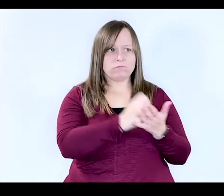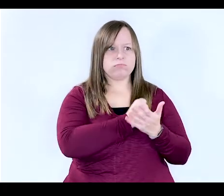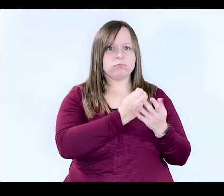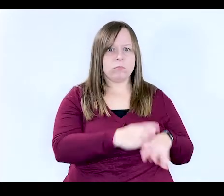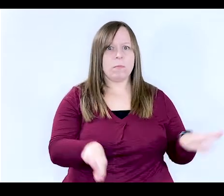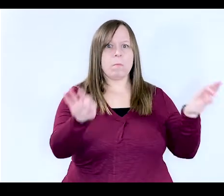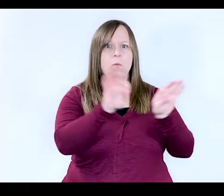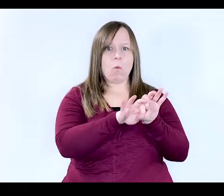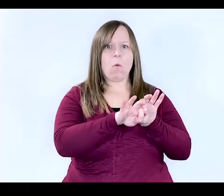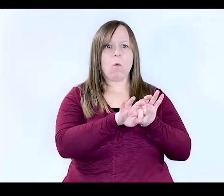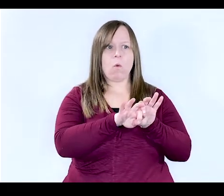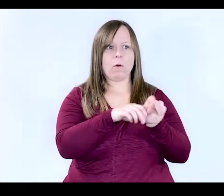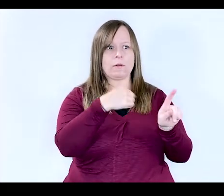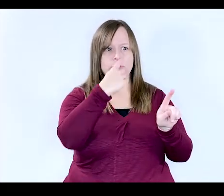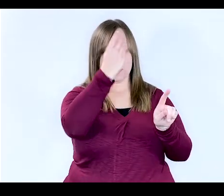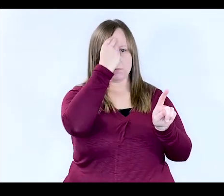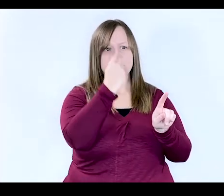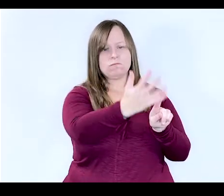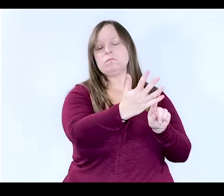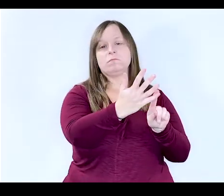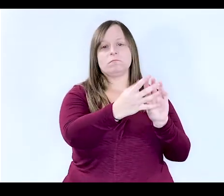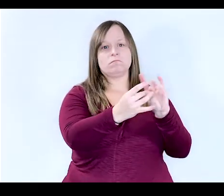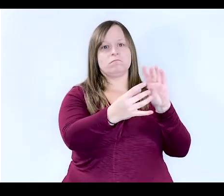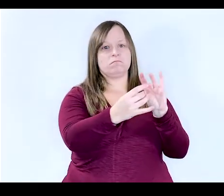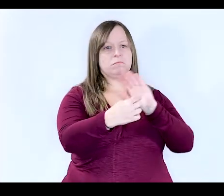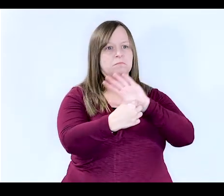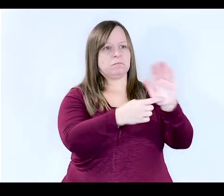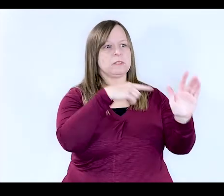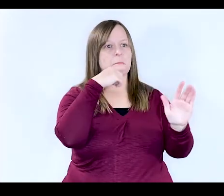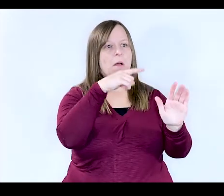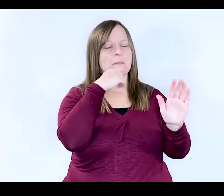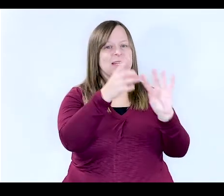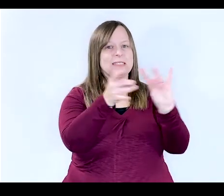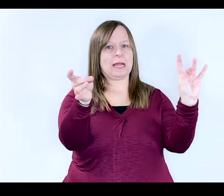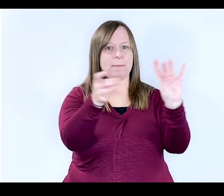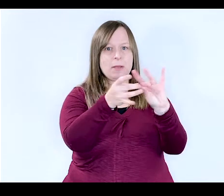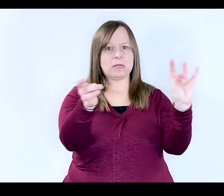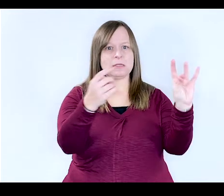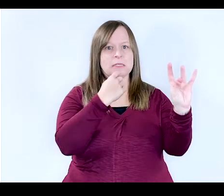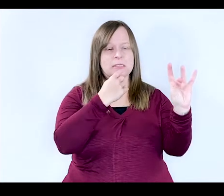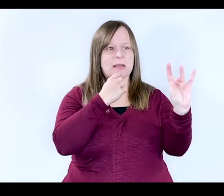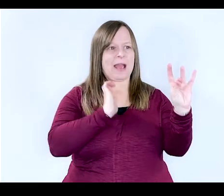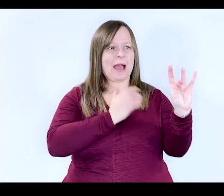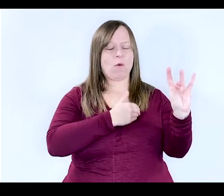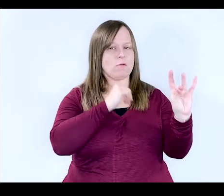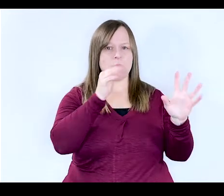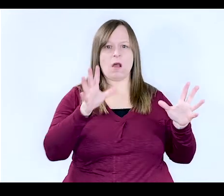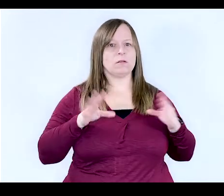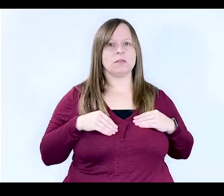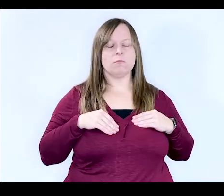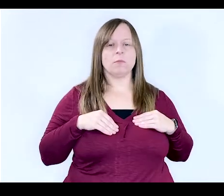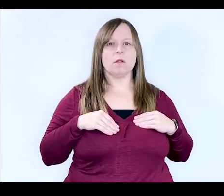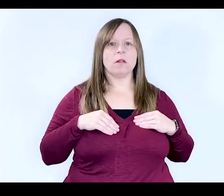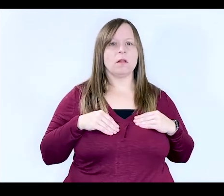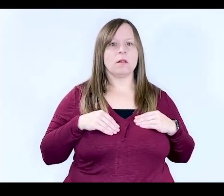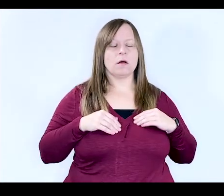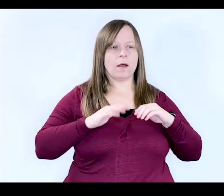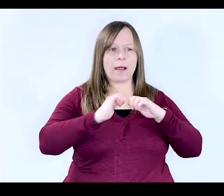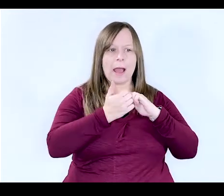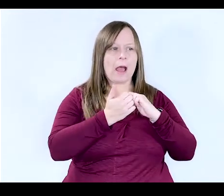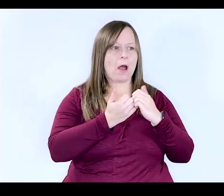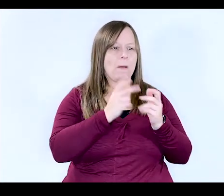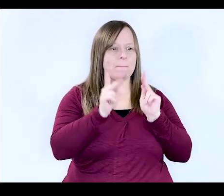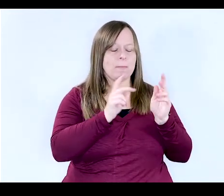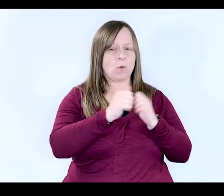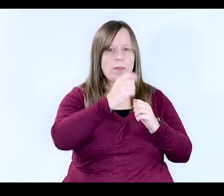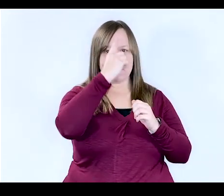important to say and to release to the public a statement saying how unacceptable it is